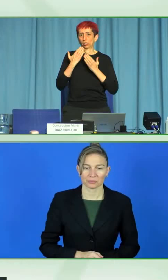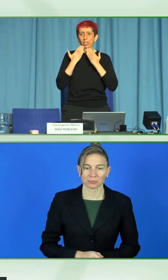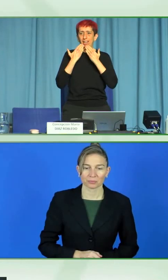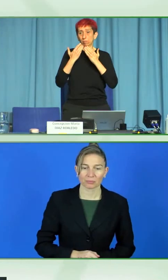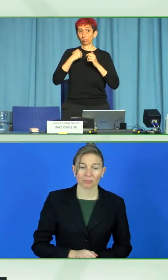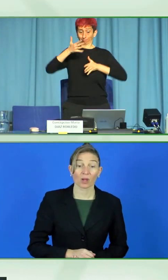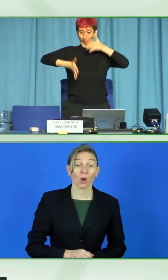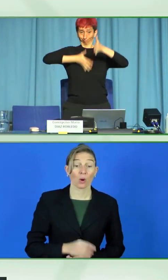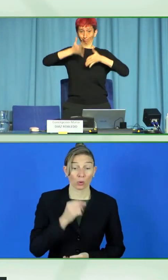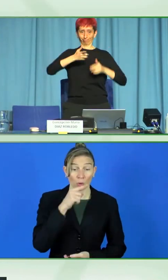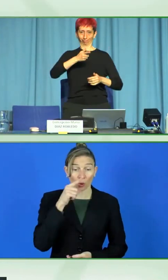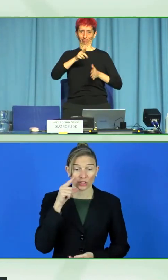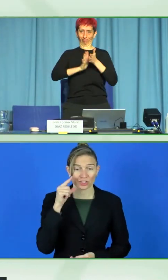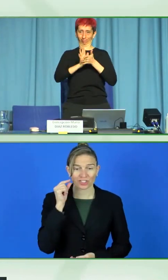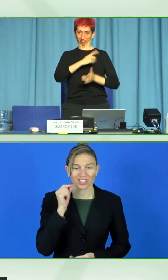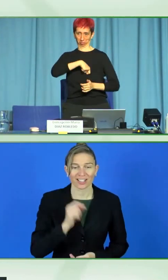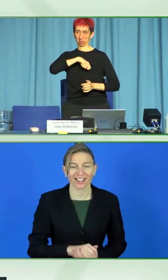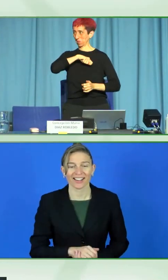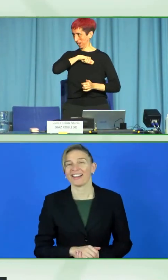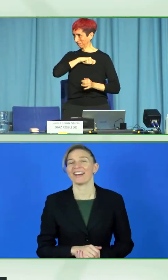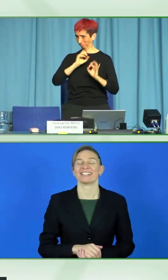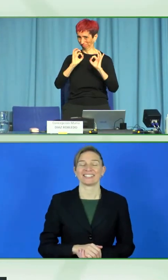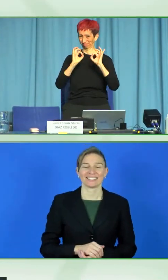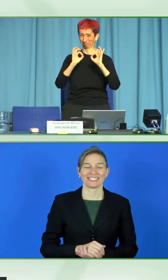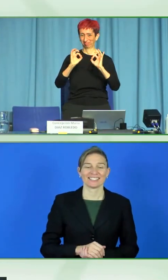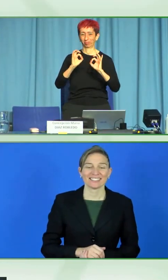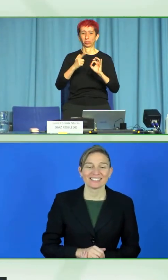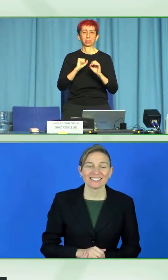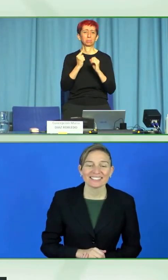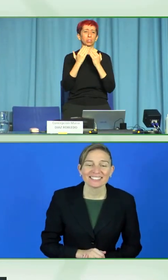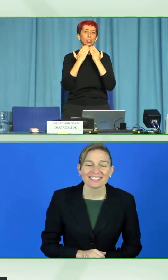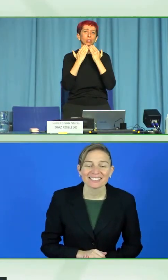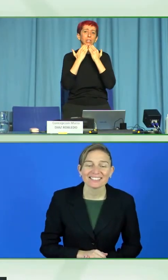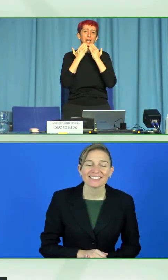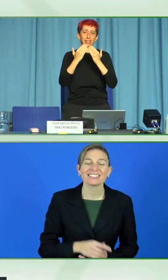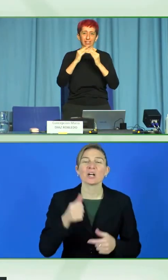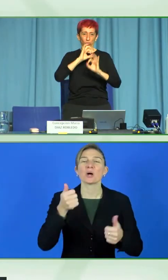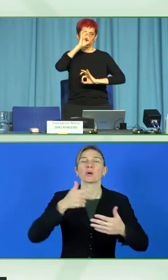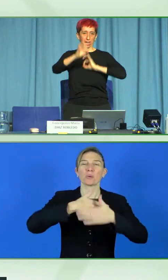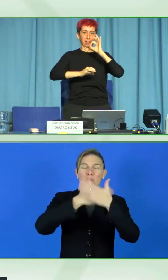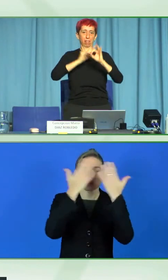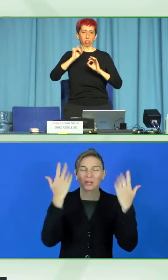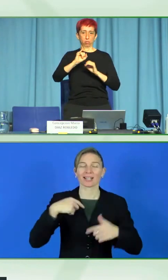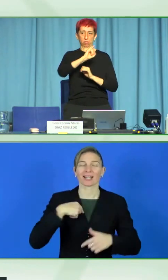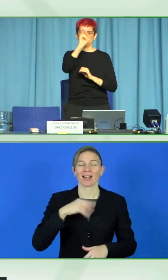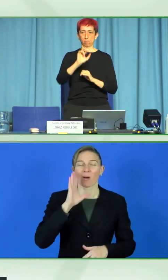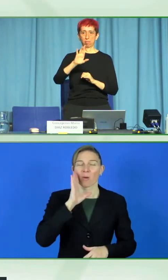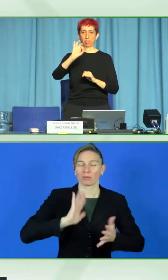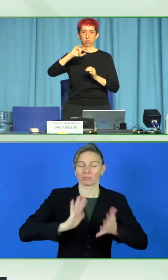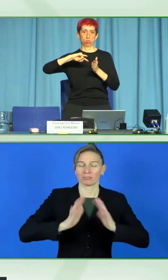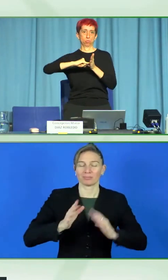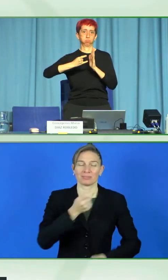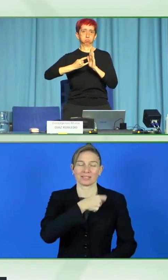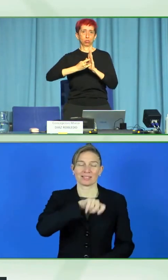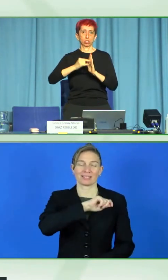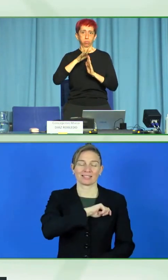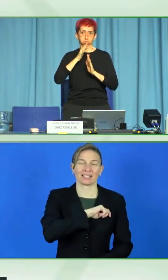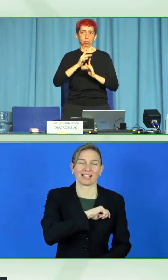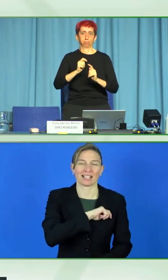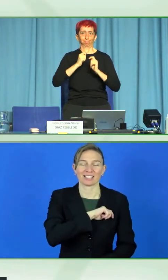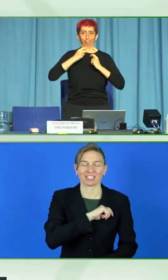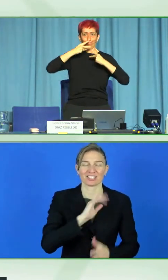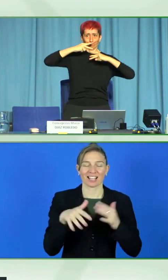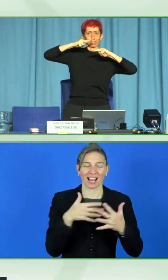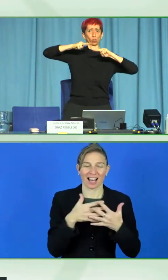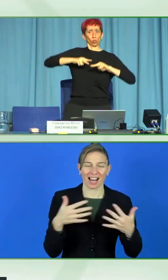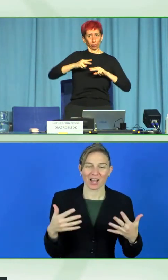Good morning, everyone. Thank you very much for being here. I'm going to be signing in Spanish sign language. I want to thank the